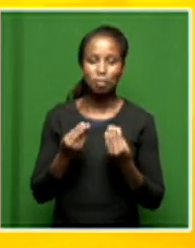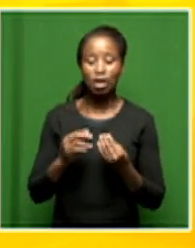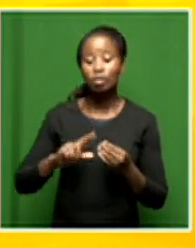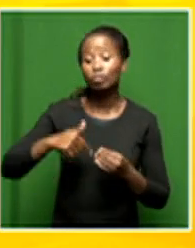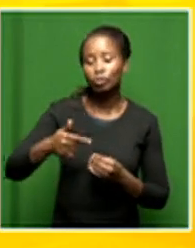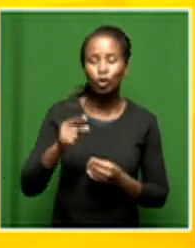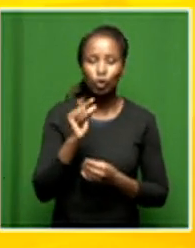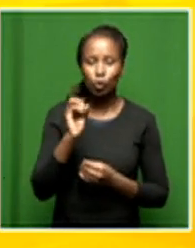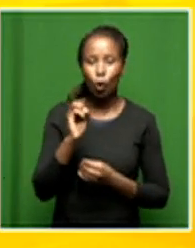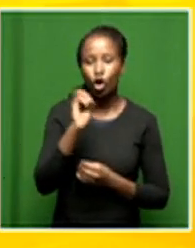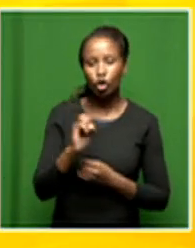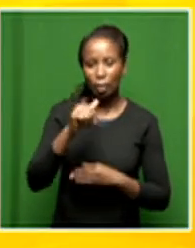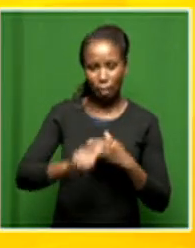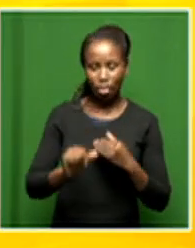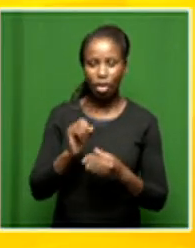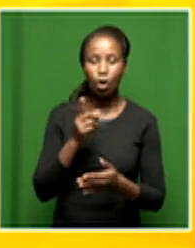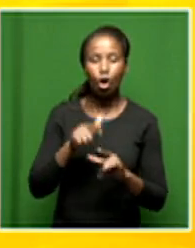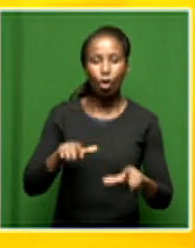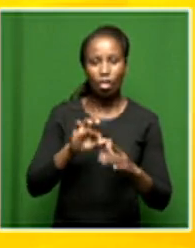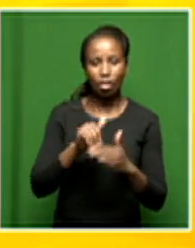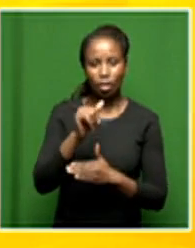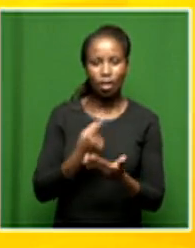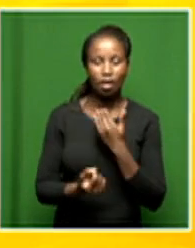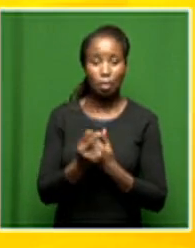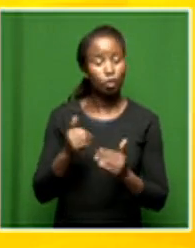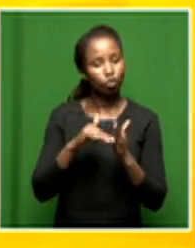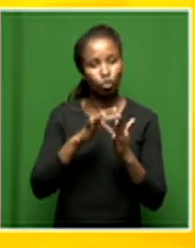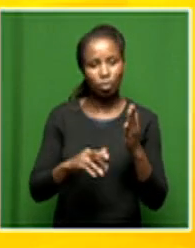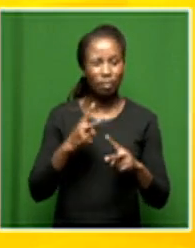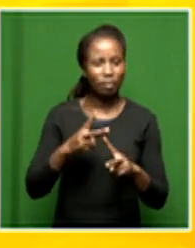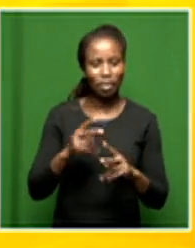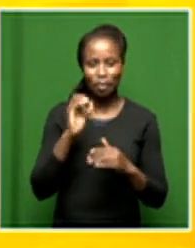elections in October. Right now, though, it's time for your latest news headlines. Final news update here on Morning Live.